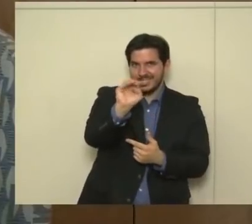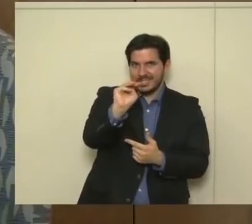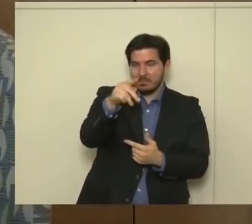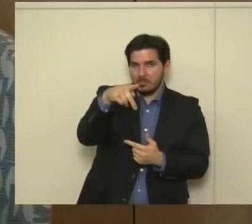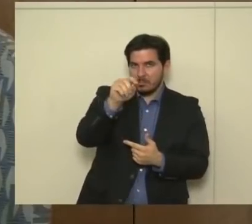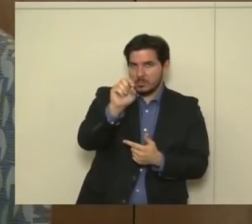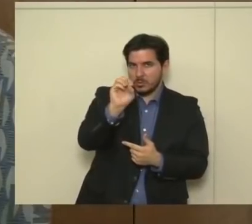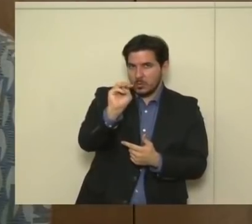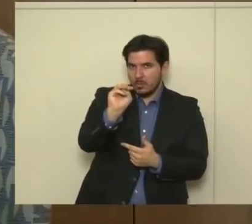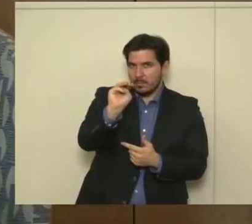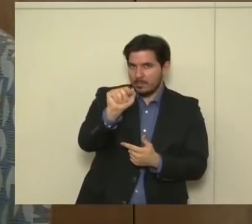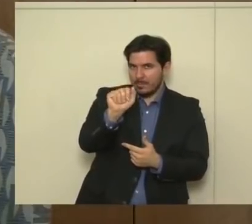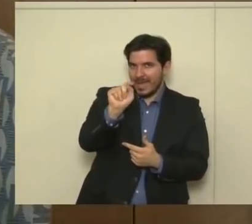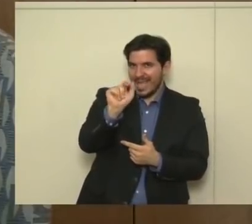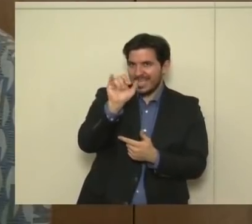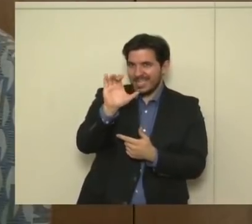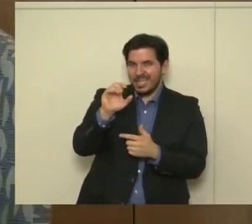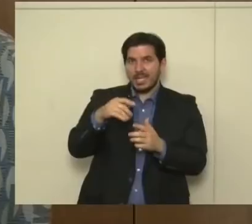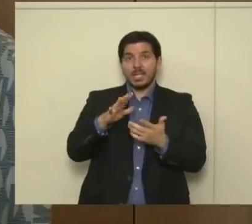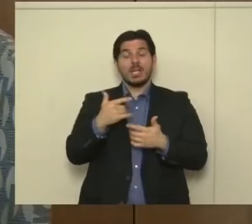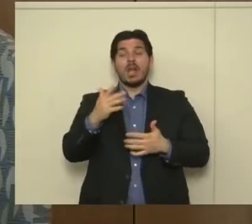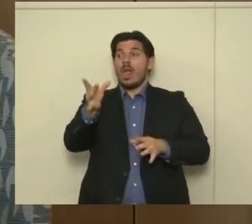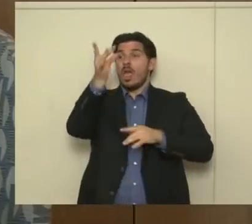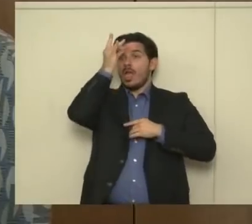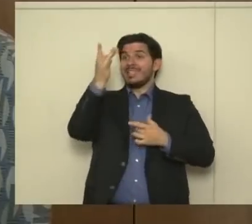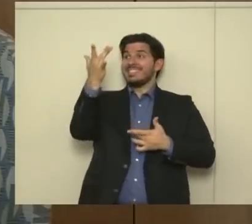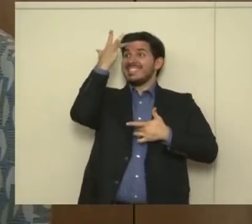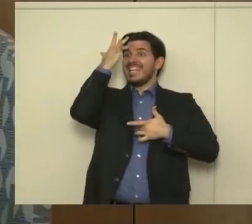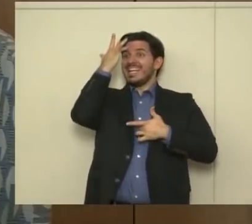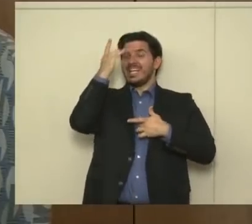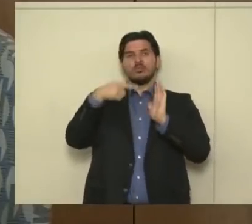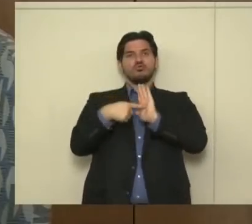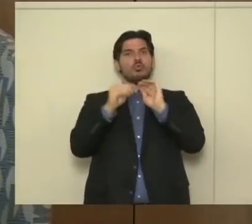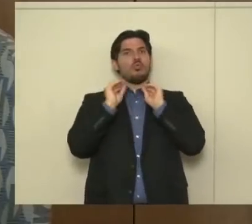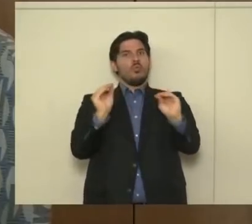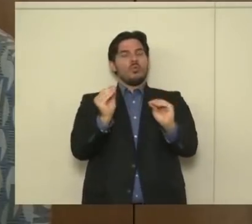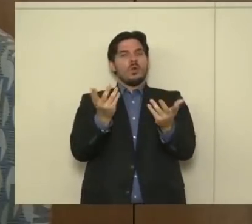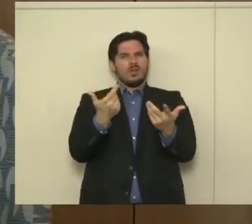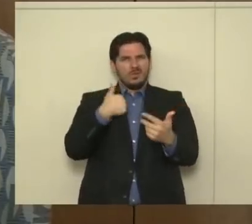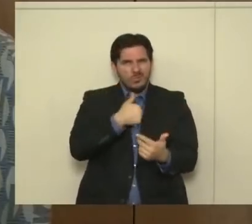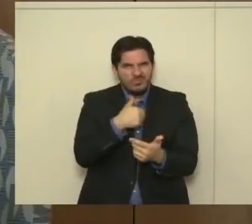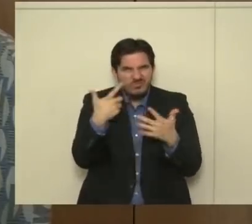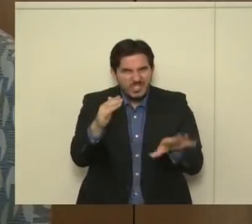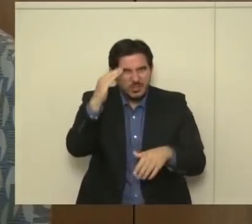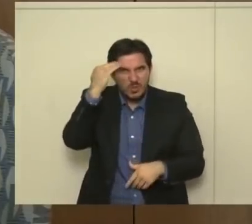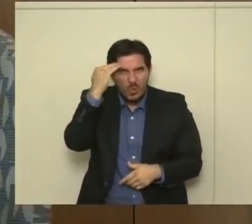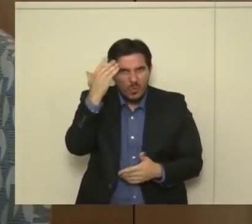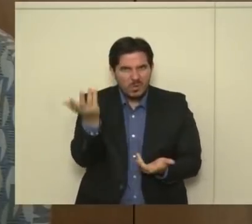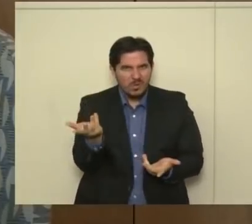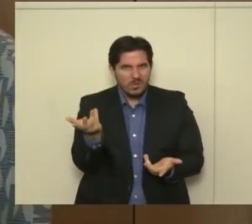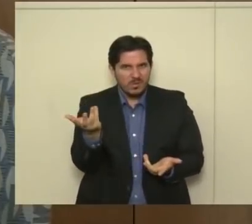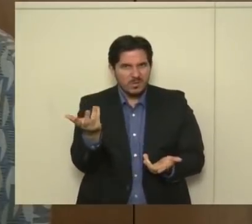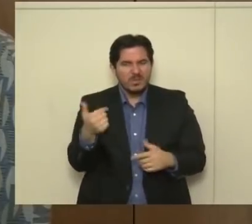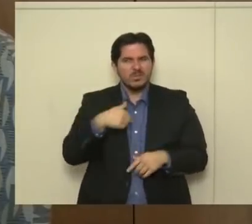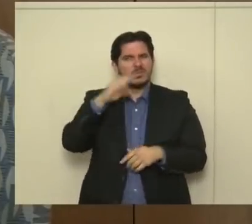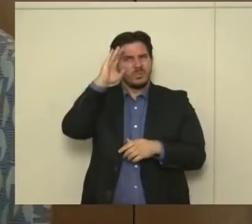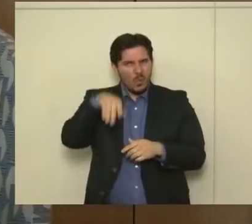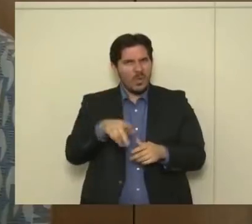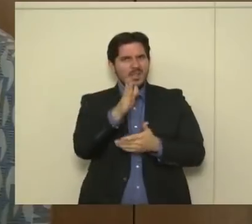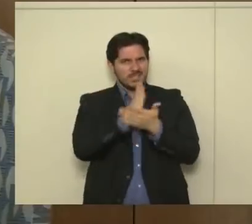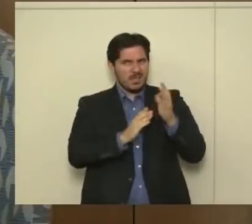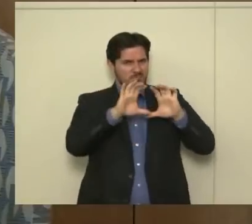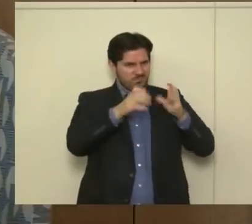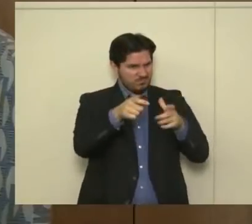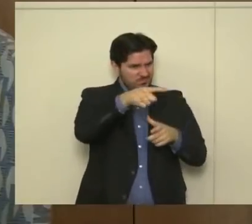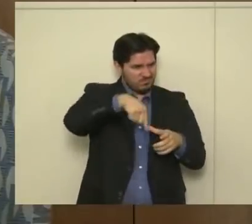based on our own data and our own healthcare experts and epidemiologists that we have asymptomatic populations with